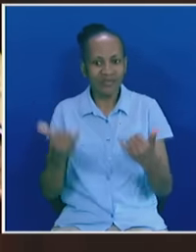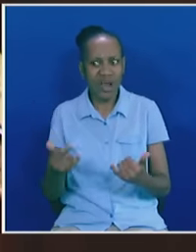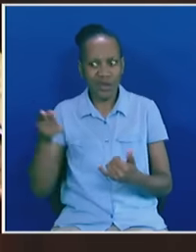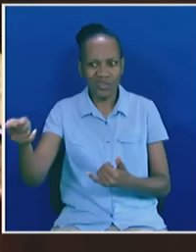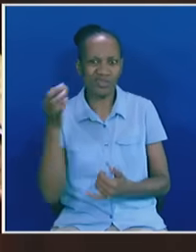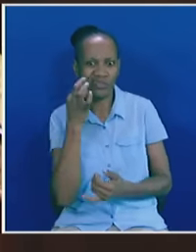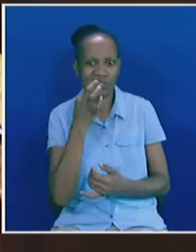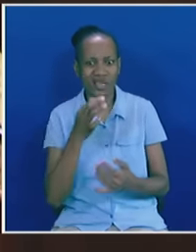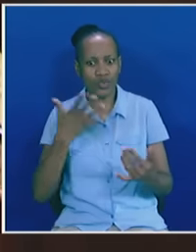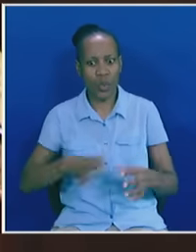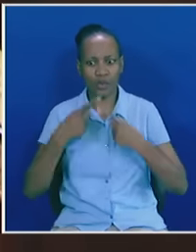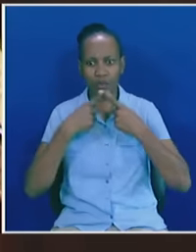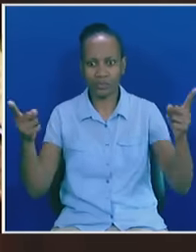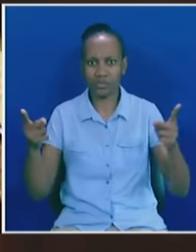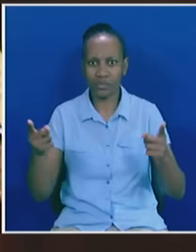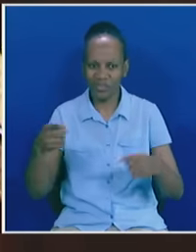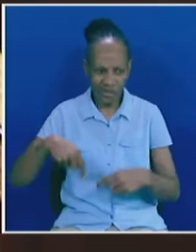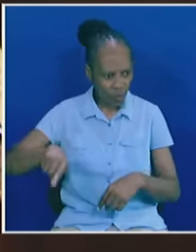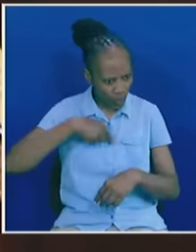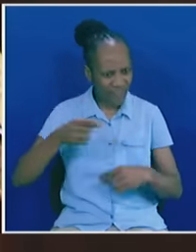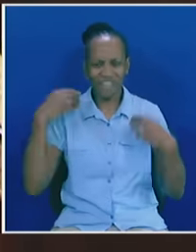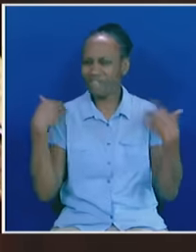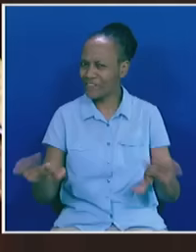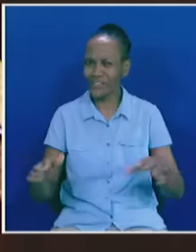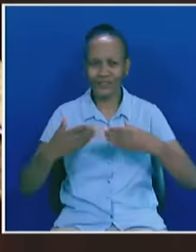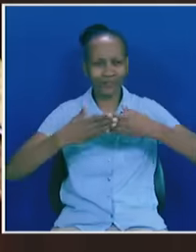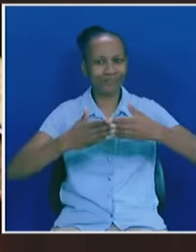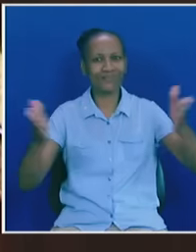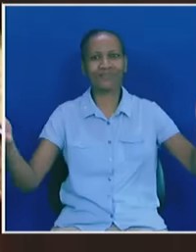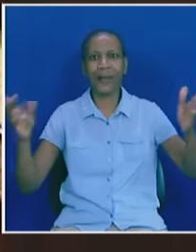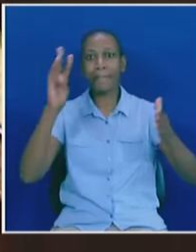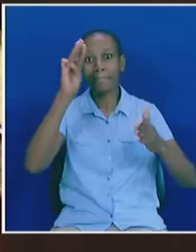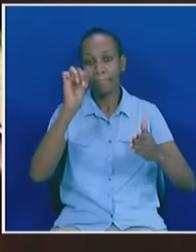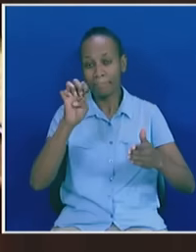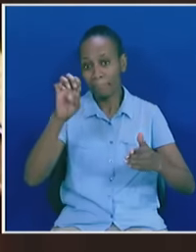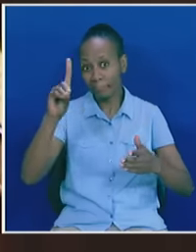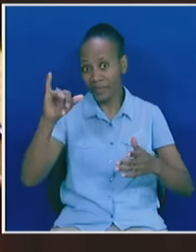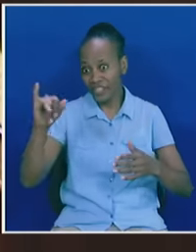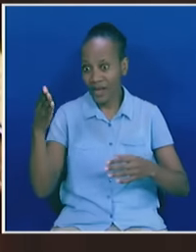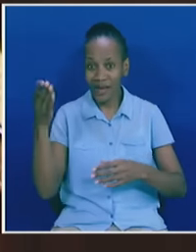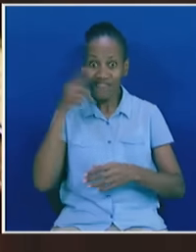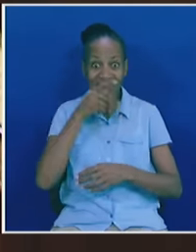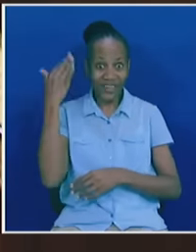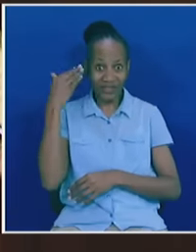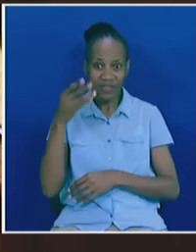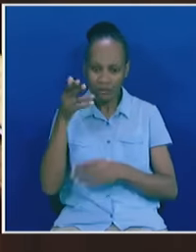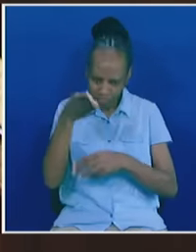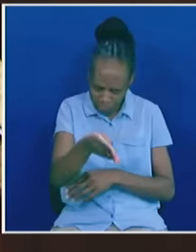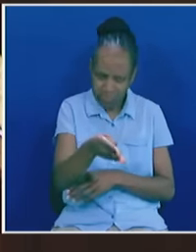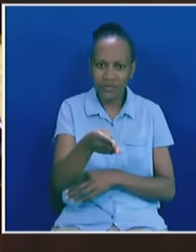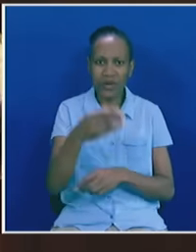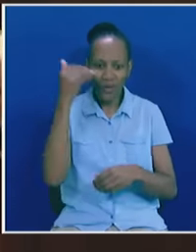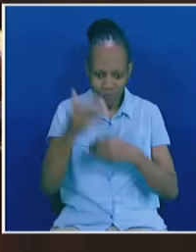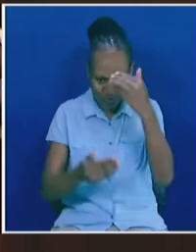ukuthi publicizwe? Because yenze yaba open, the media was part on Friday, and we'll continue with that, so that the media ibe